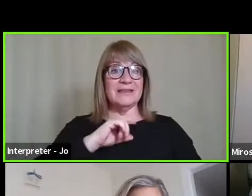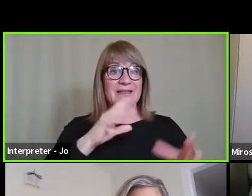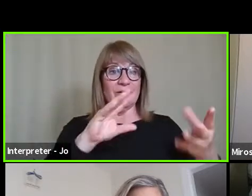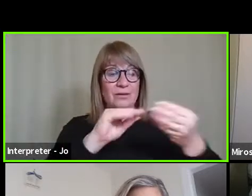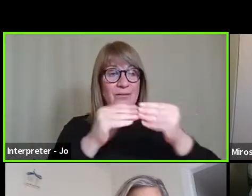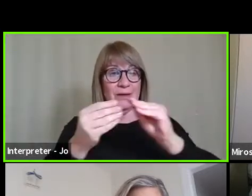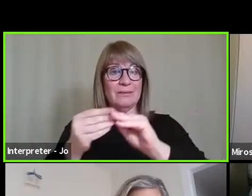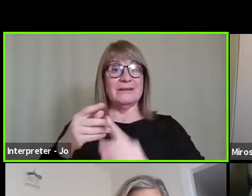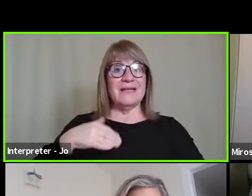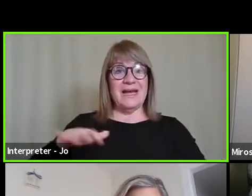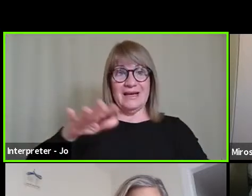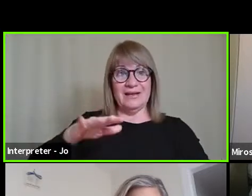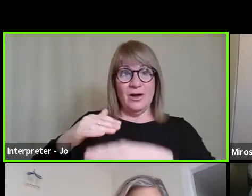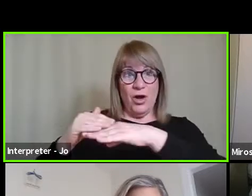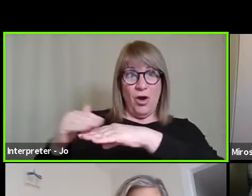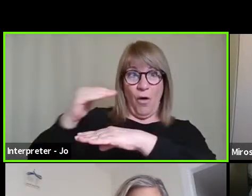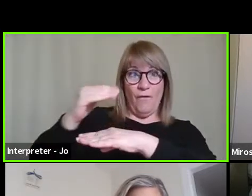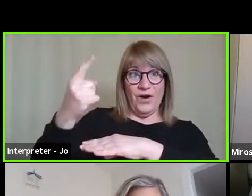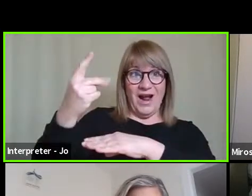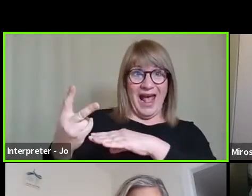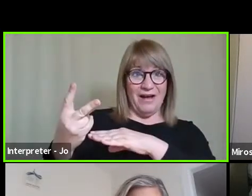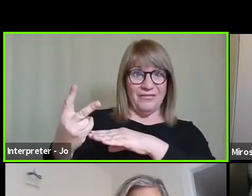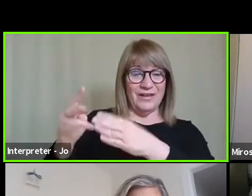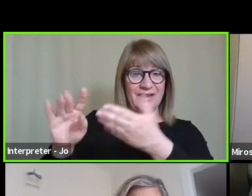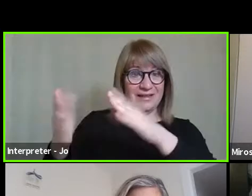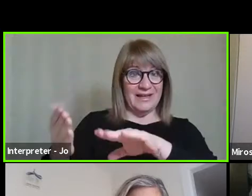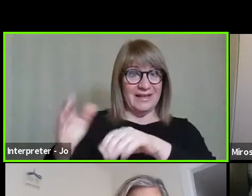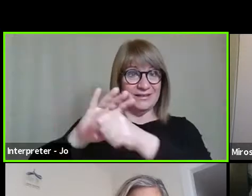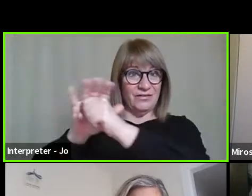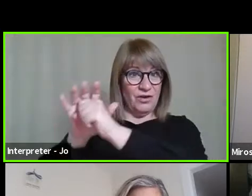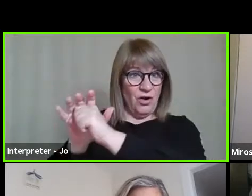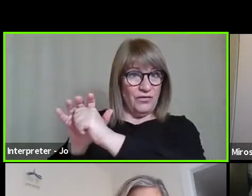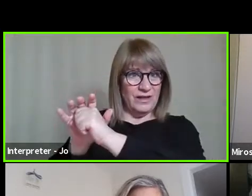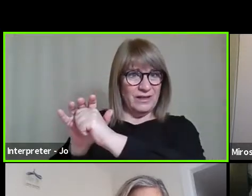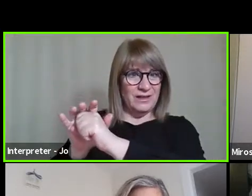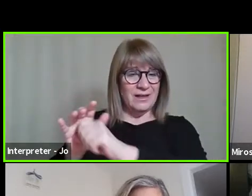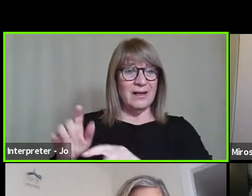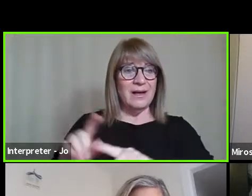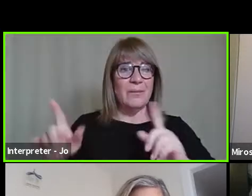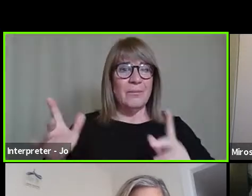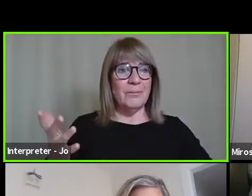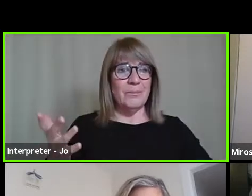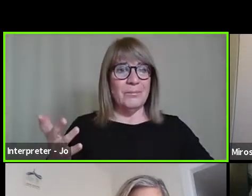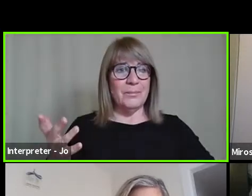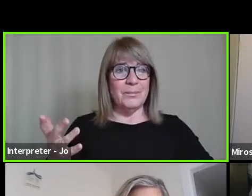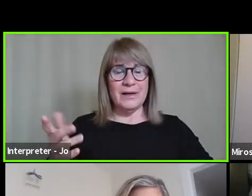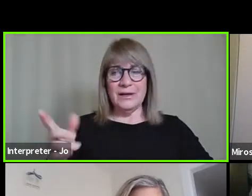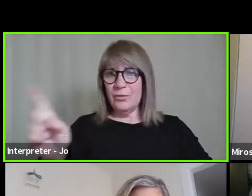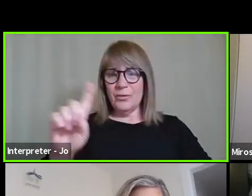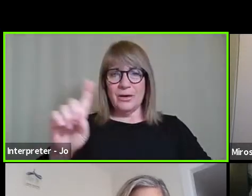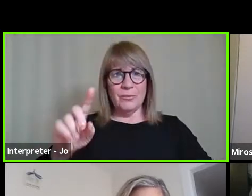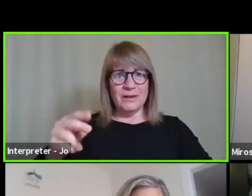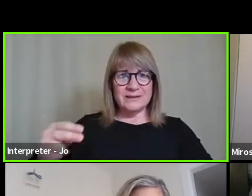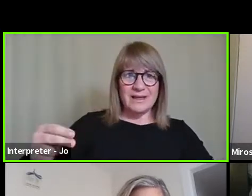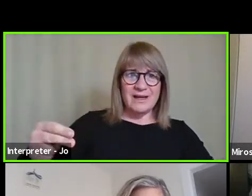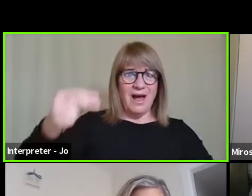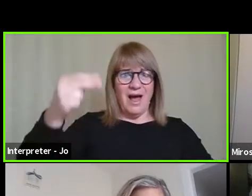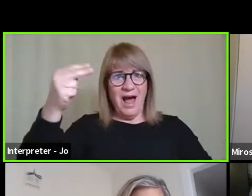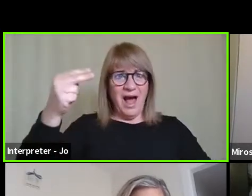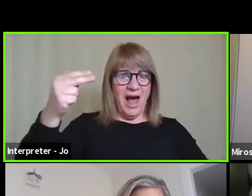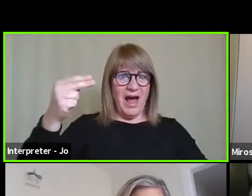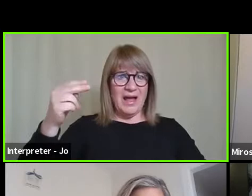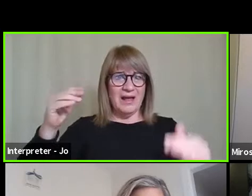deaths i believe um in this realm and yet where was a completely high-level laser-focused